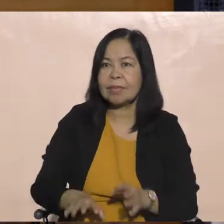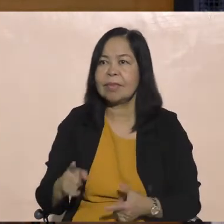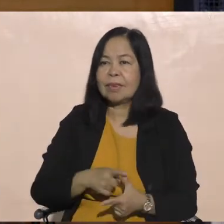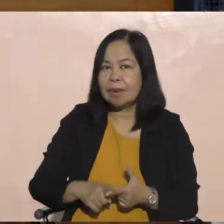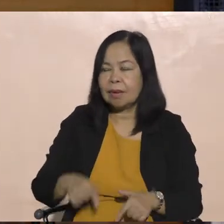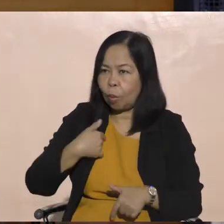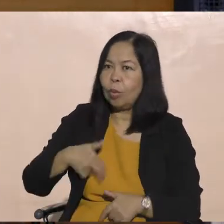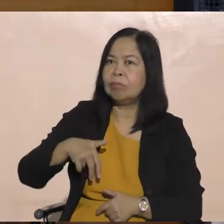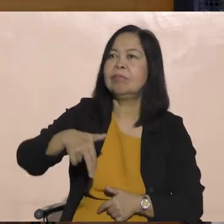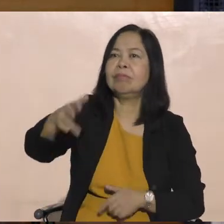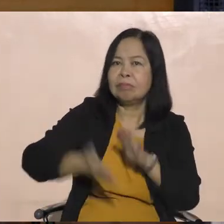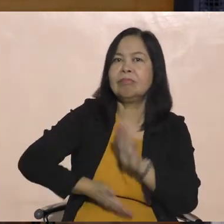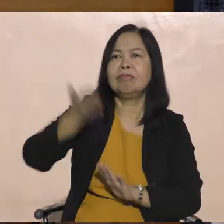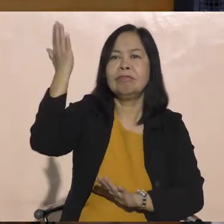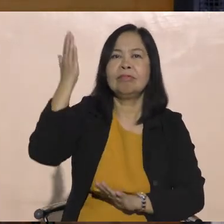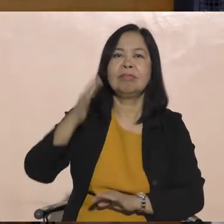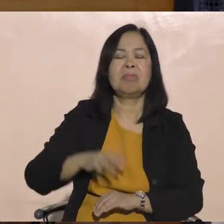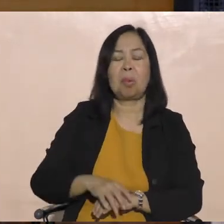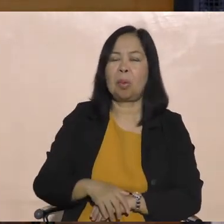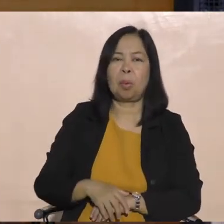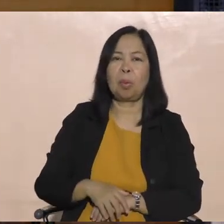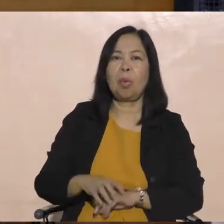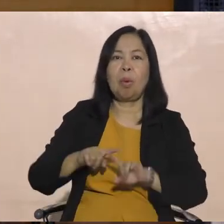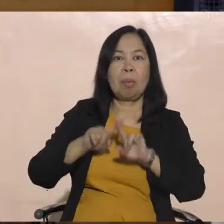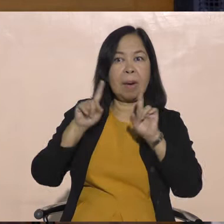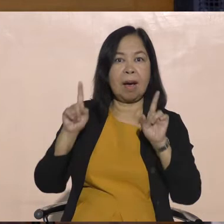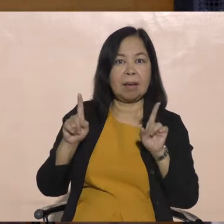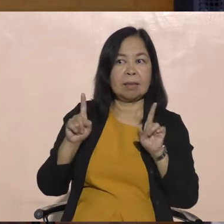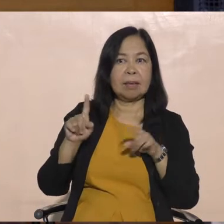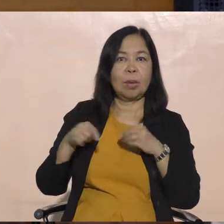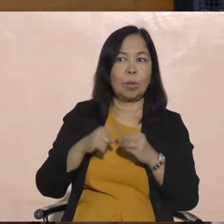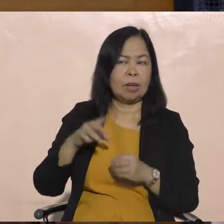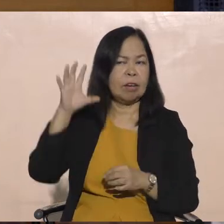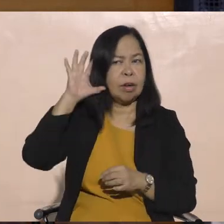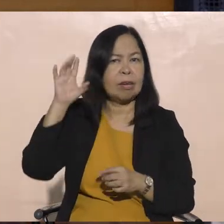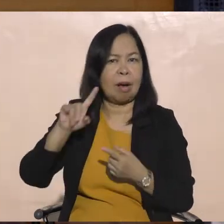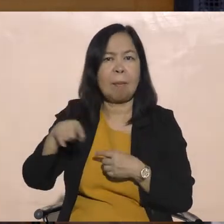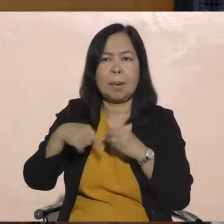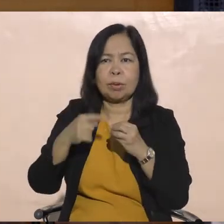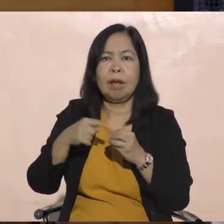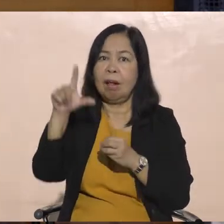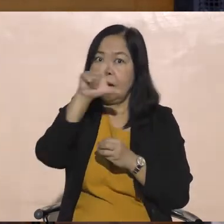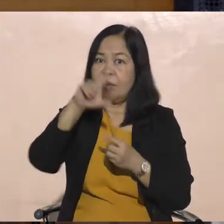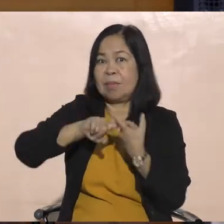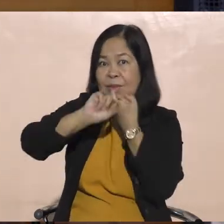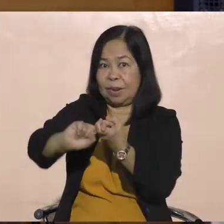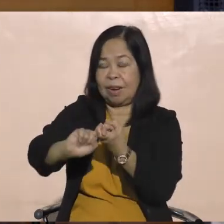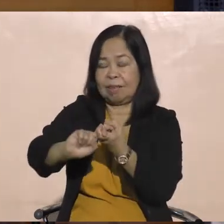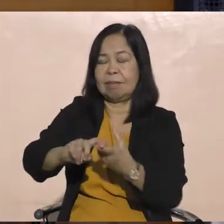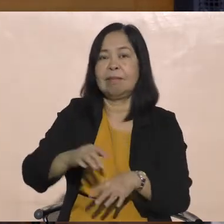siya. Imbis nga nakadungog siya, mga kaigsunan, nga nagsakit ang iyang pinalangga, nga higala, nga si